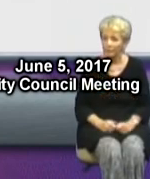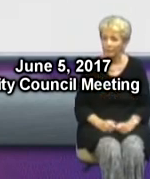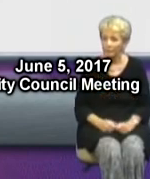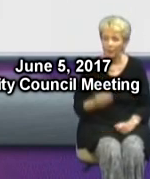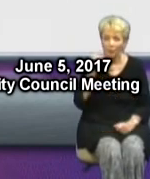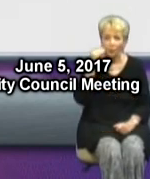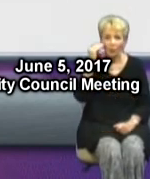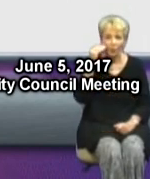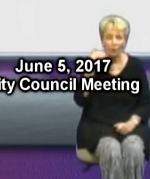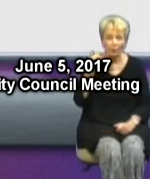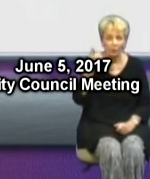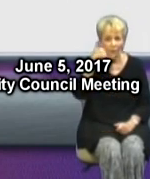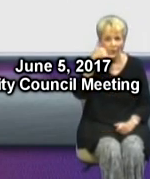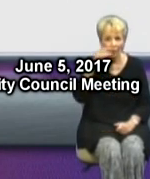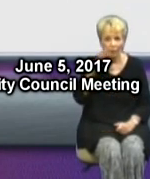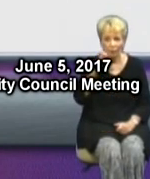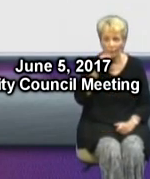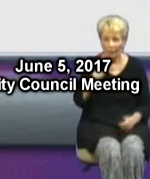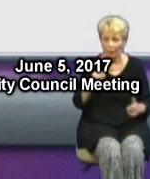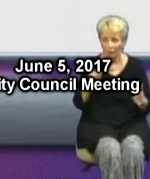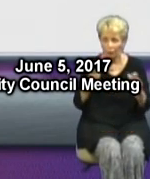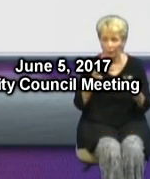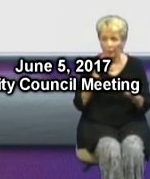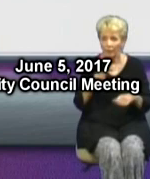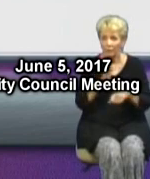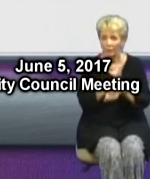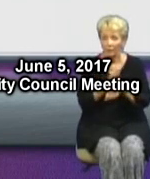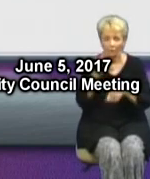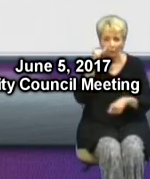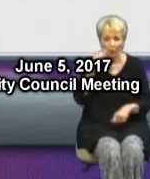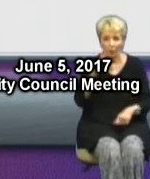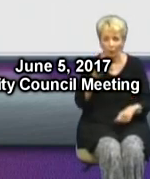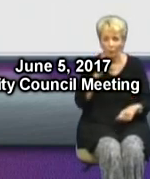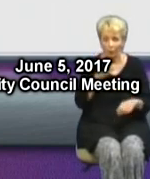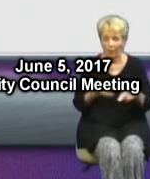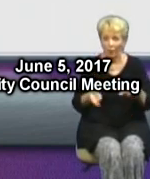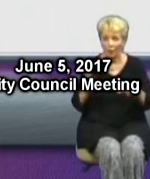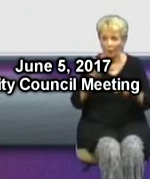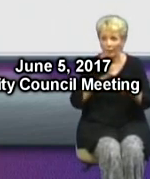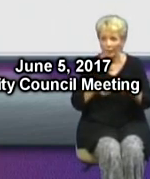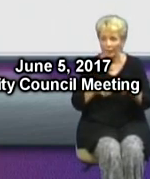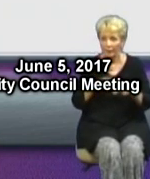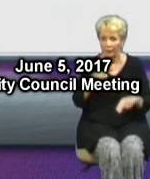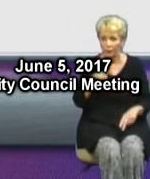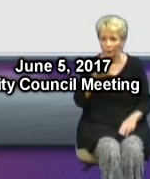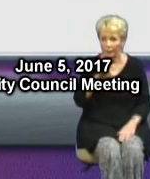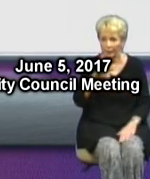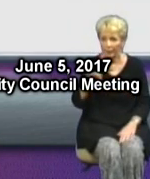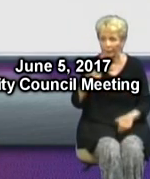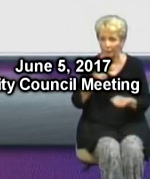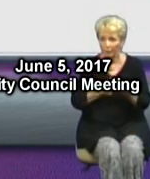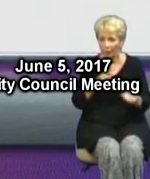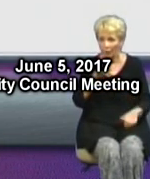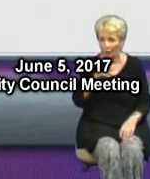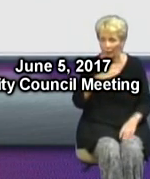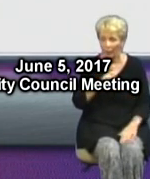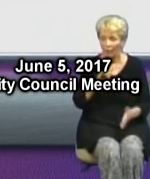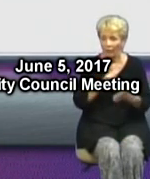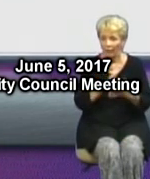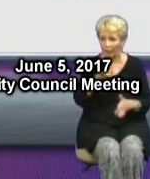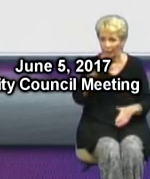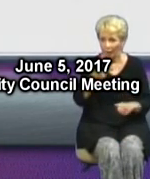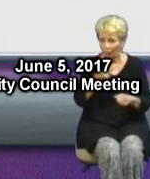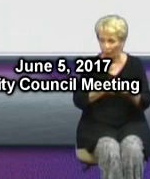Residential telephone rates will not change. Commercial telephone rates will increase to $29.99 per line. That's $1